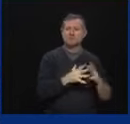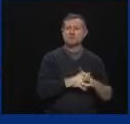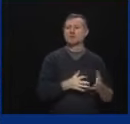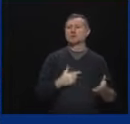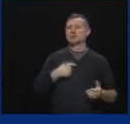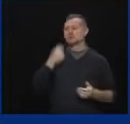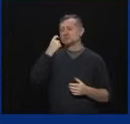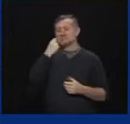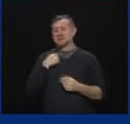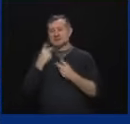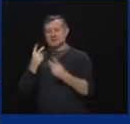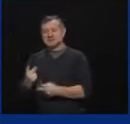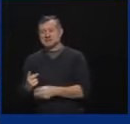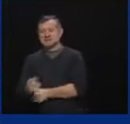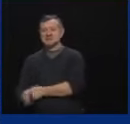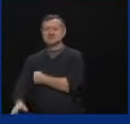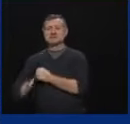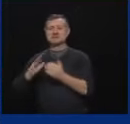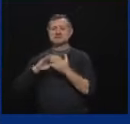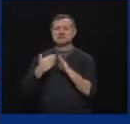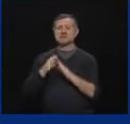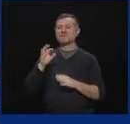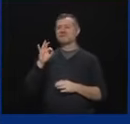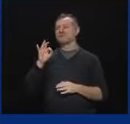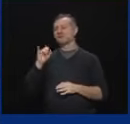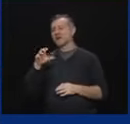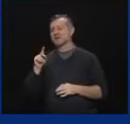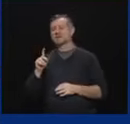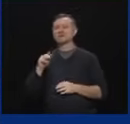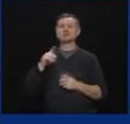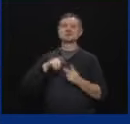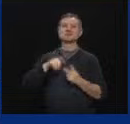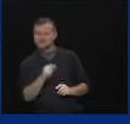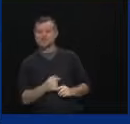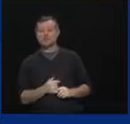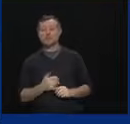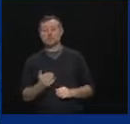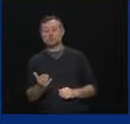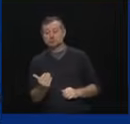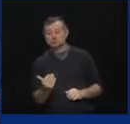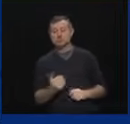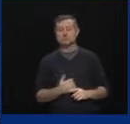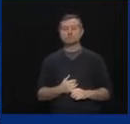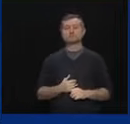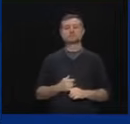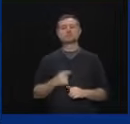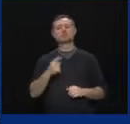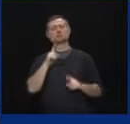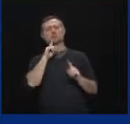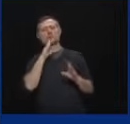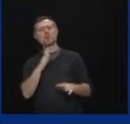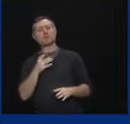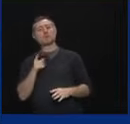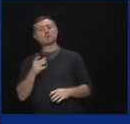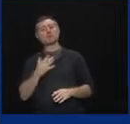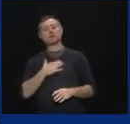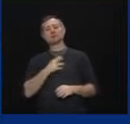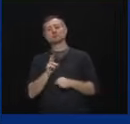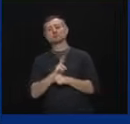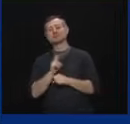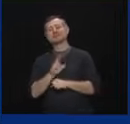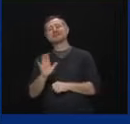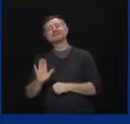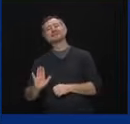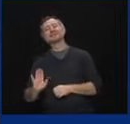with Mets and Yankees, and I know, and I'm a big sports fan also. First, please use the raise hand function at the bottom of your window,